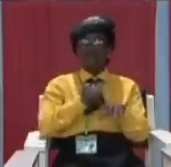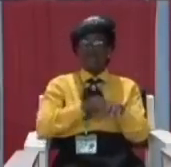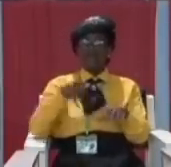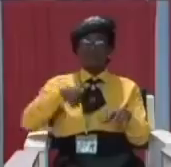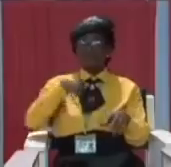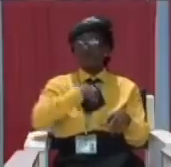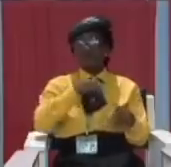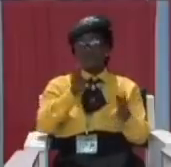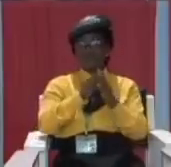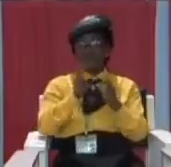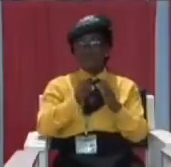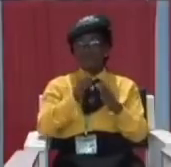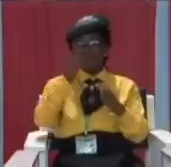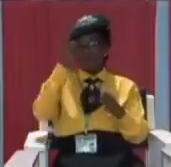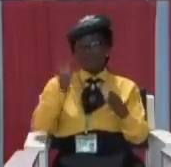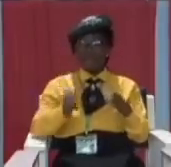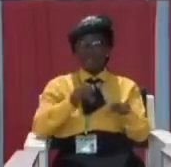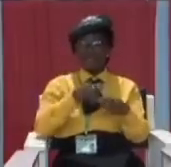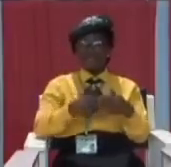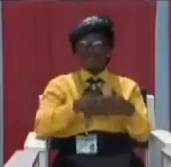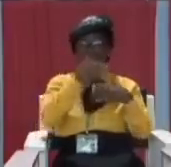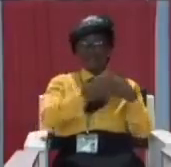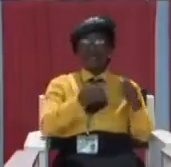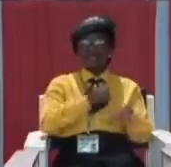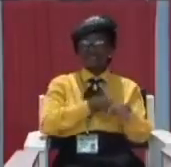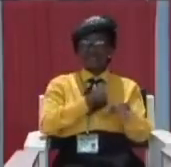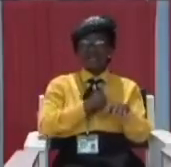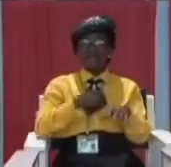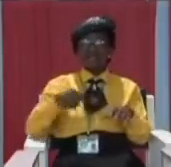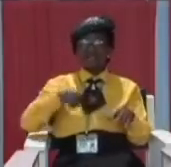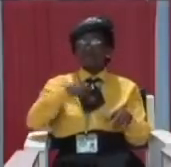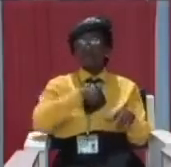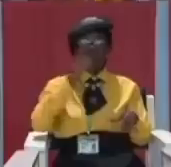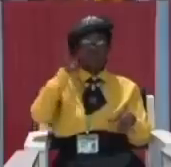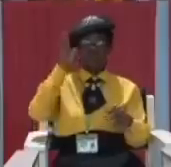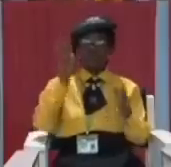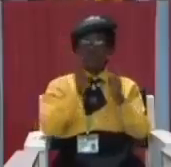By the next time we meet, you would have raised the dead too.